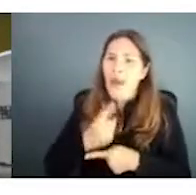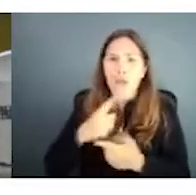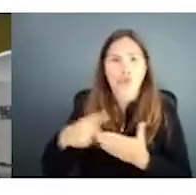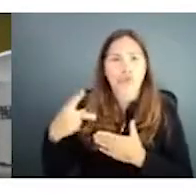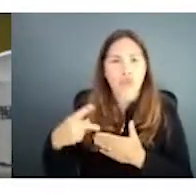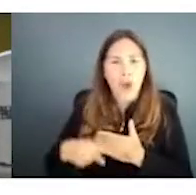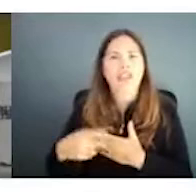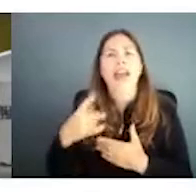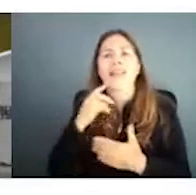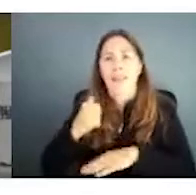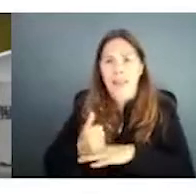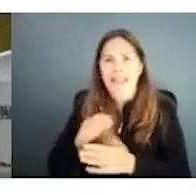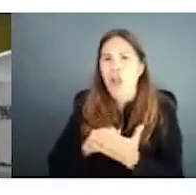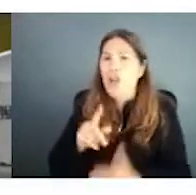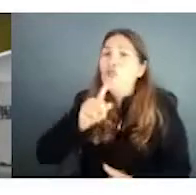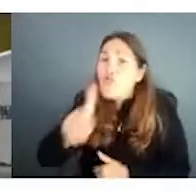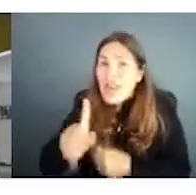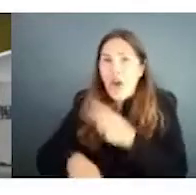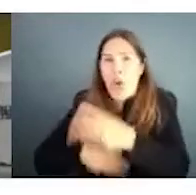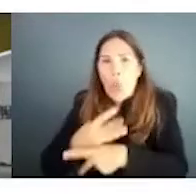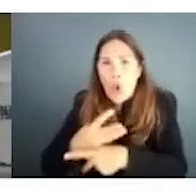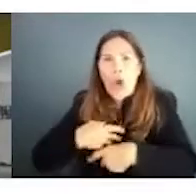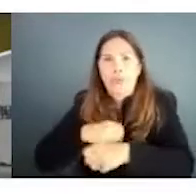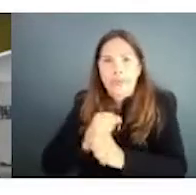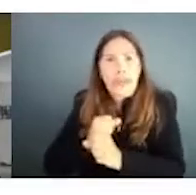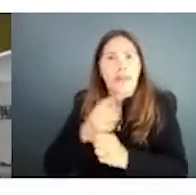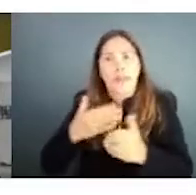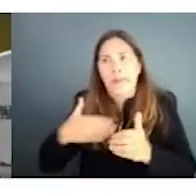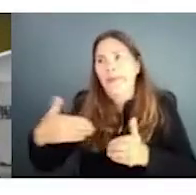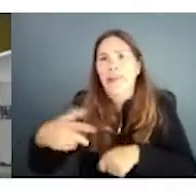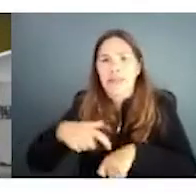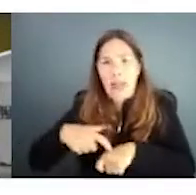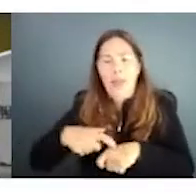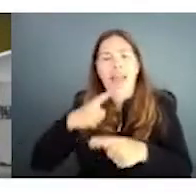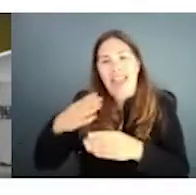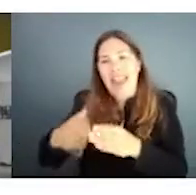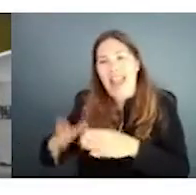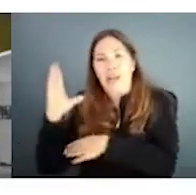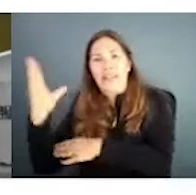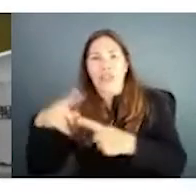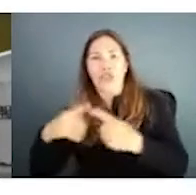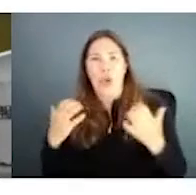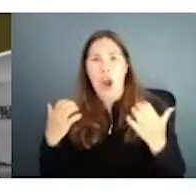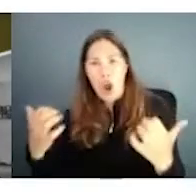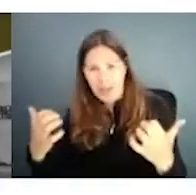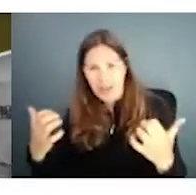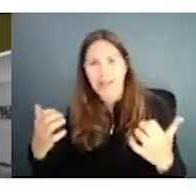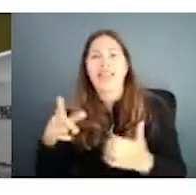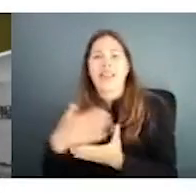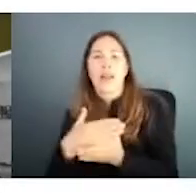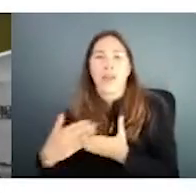right? Real-world projects conducted over time, and in the end, presenting to an audience is a part